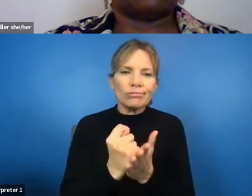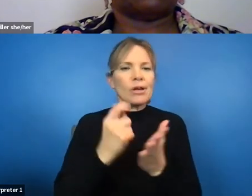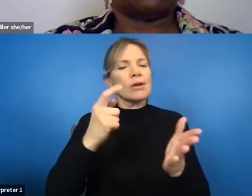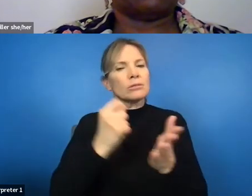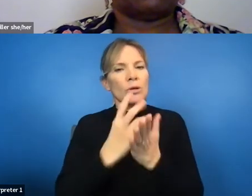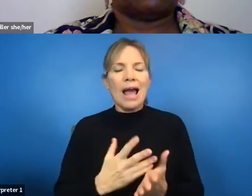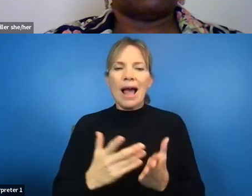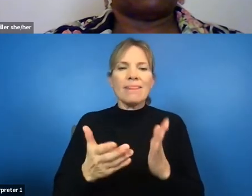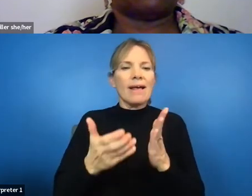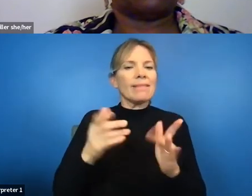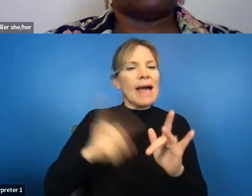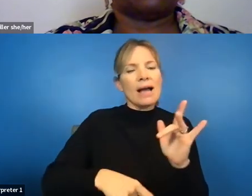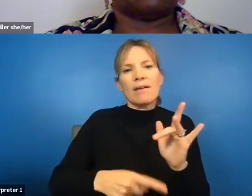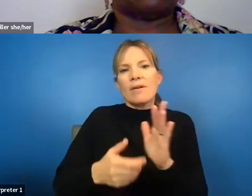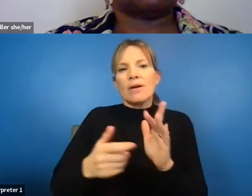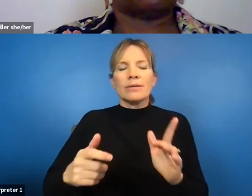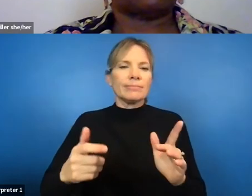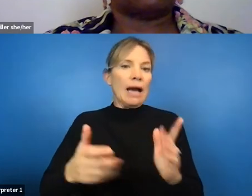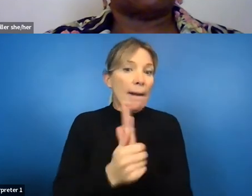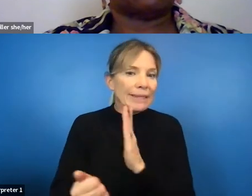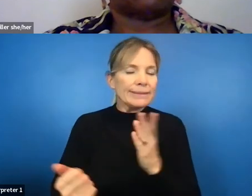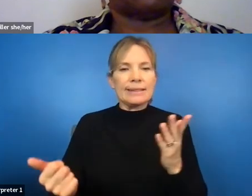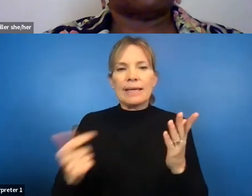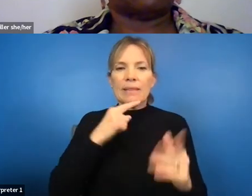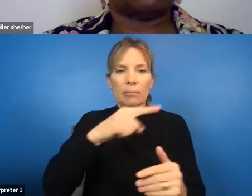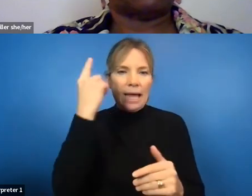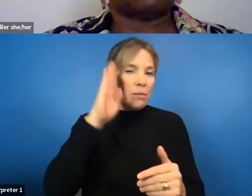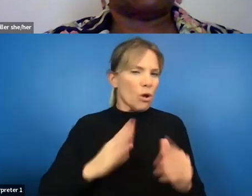of mental health practitioners in Black and Brown communities?